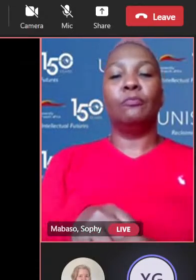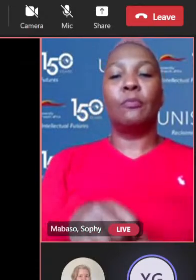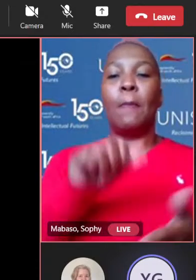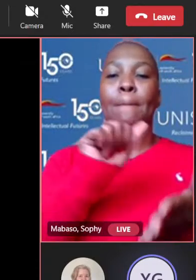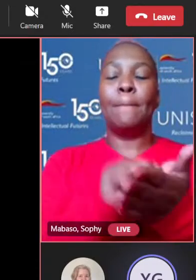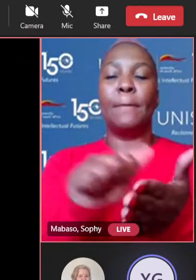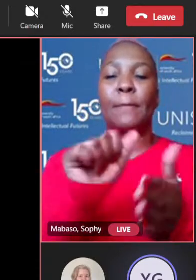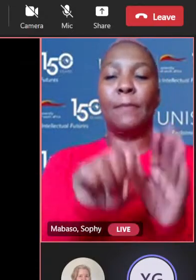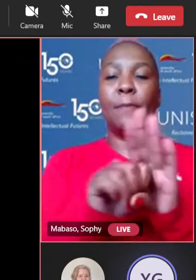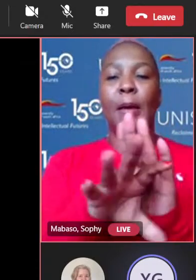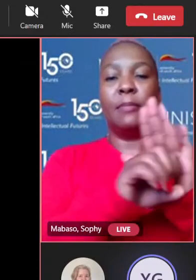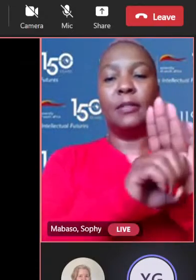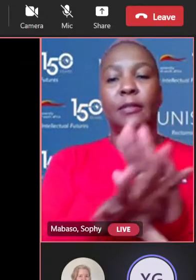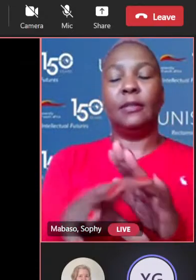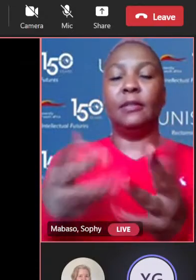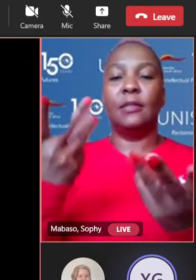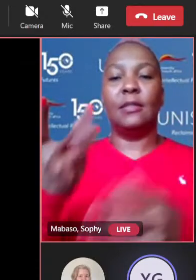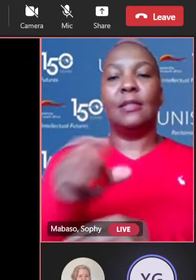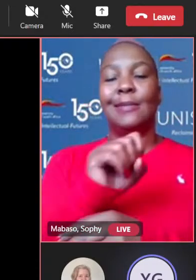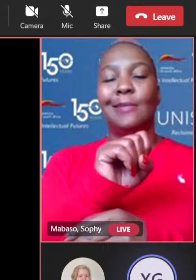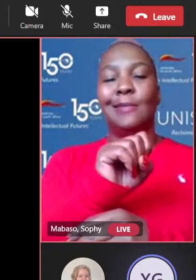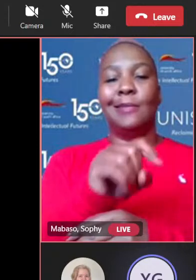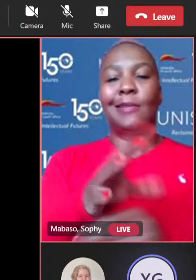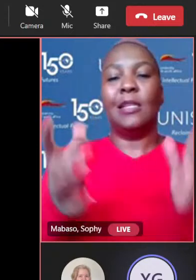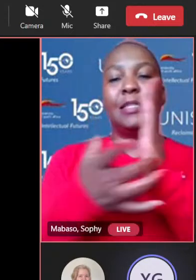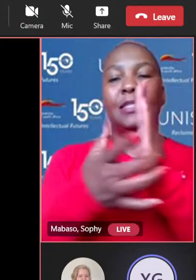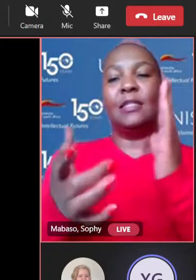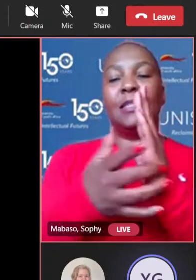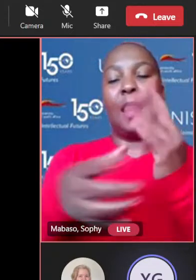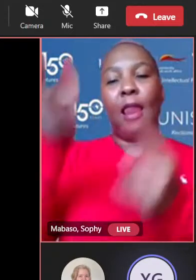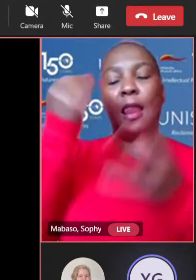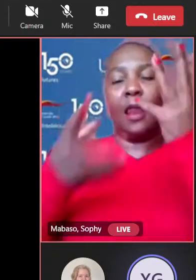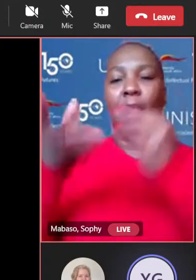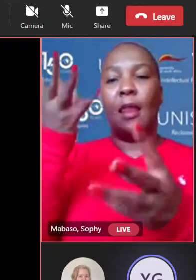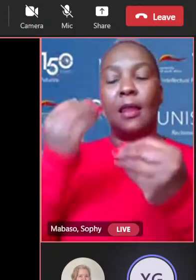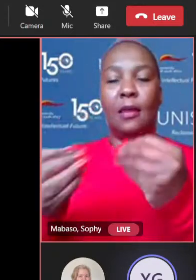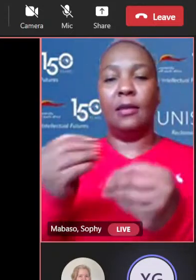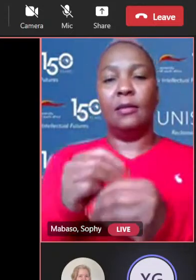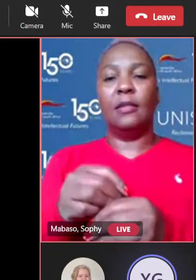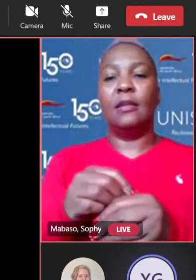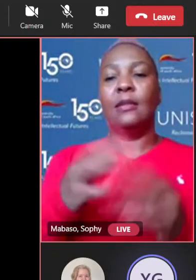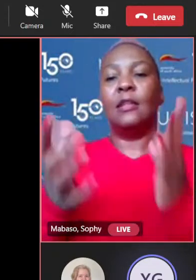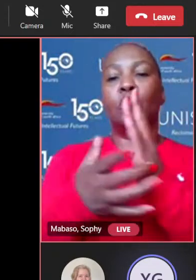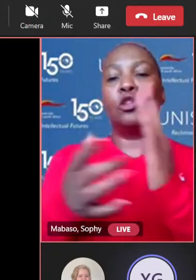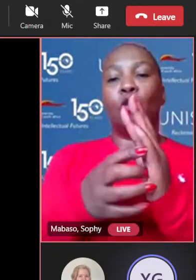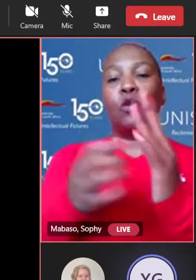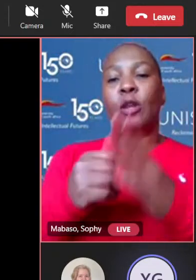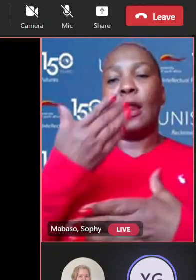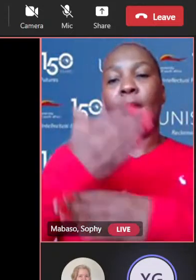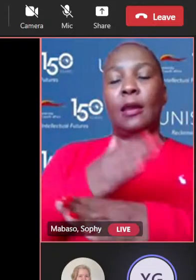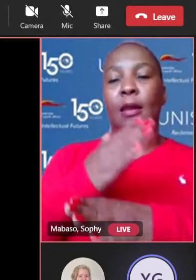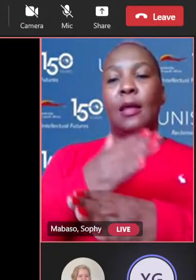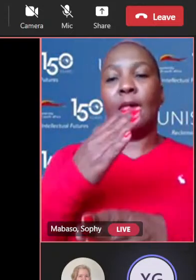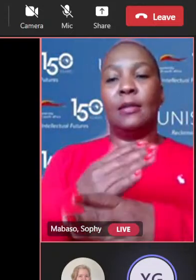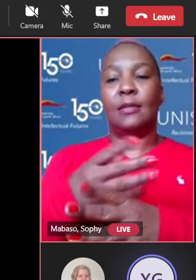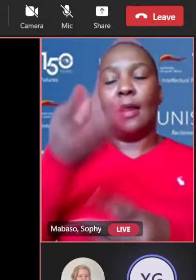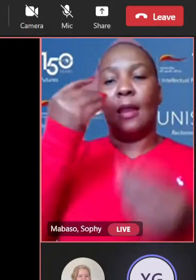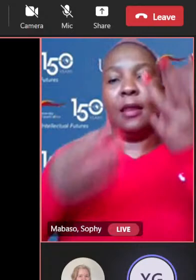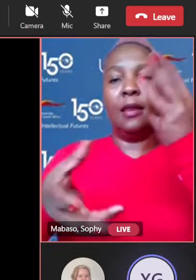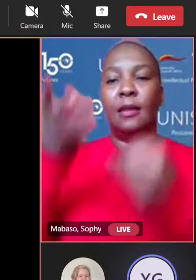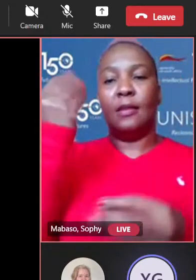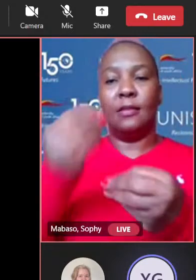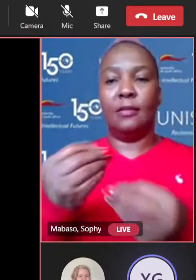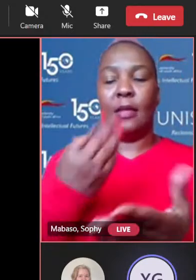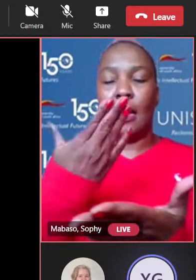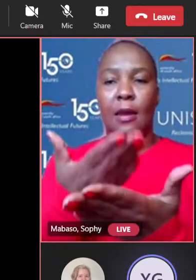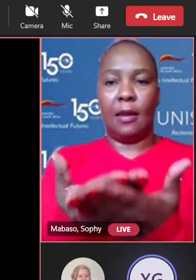of the rest of the digital learning advisors who are working in the technology enhanced learning unit in our chat section, so that